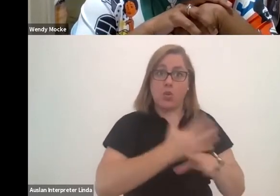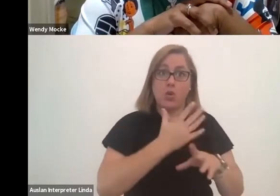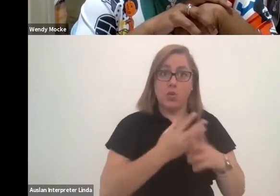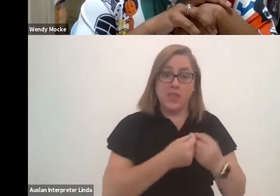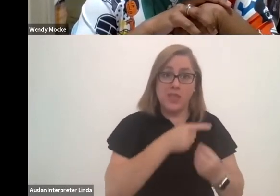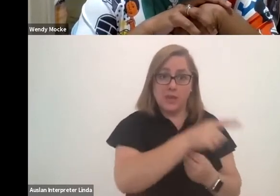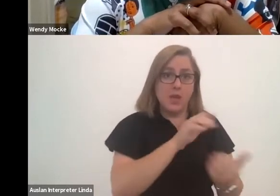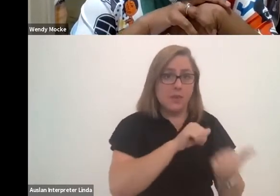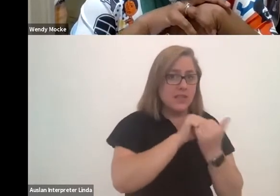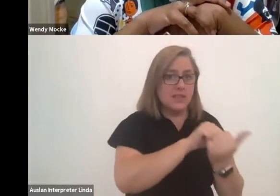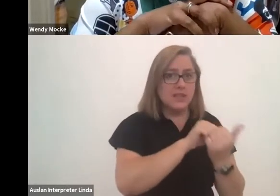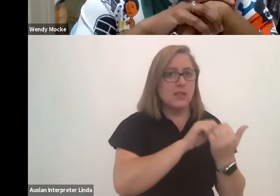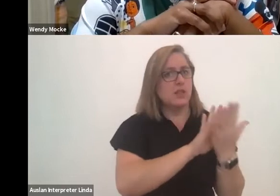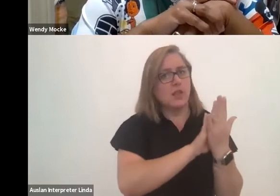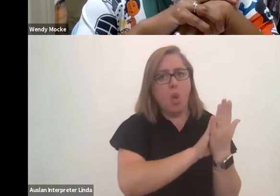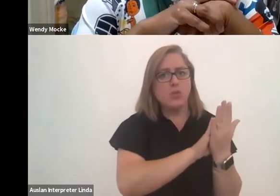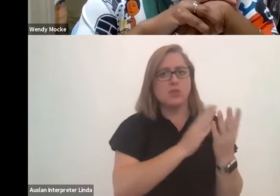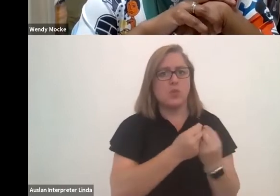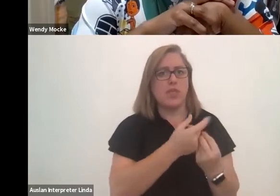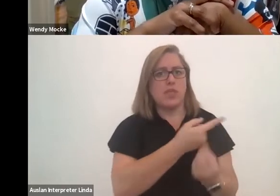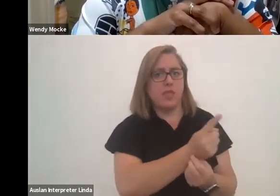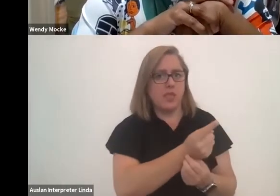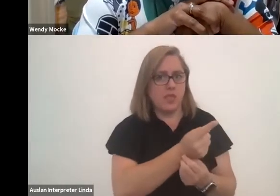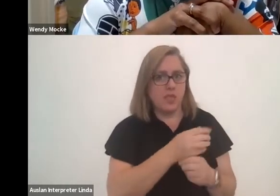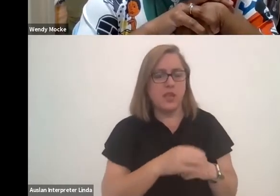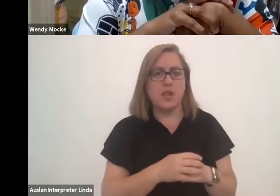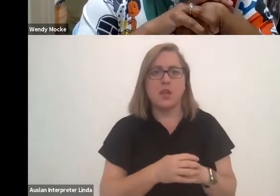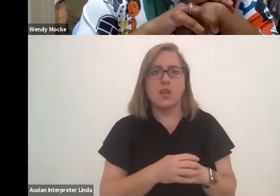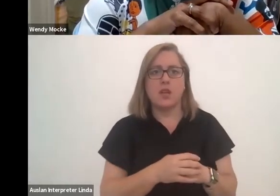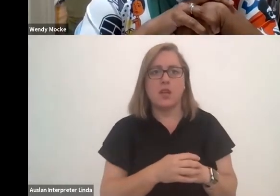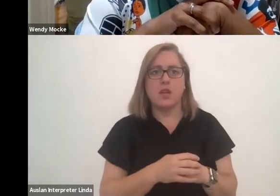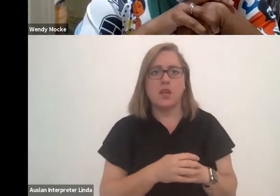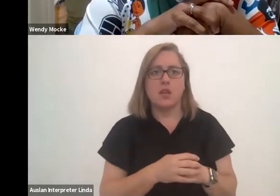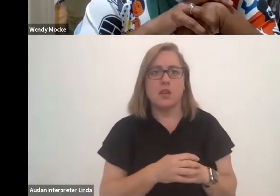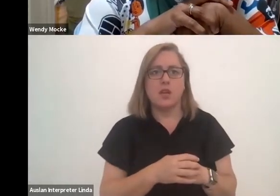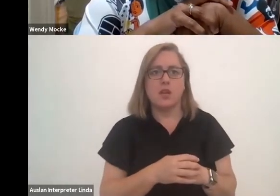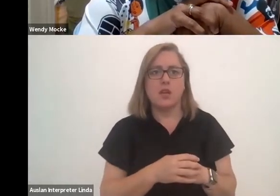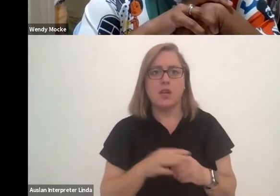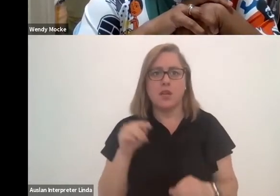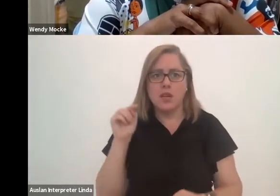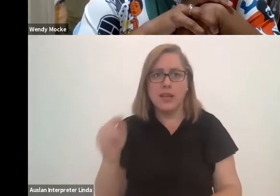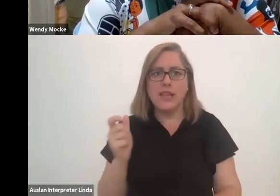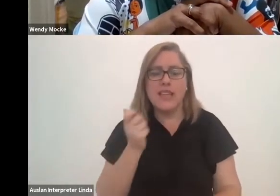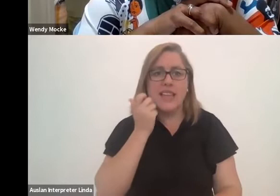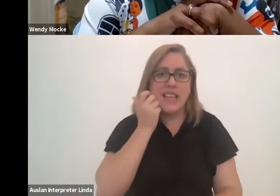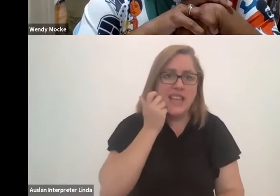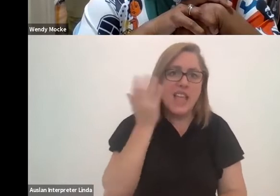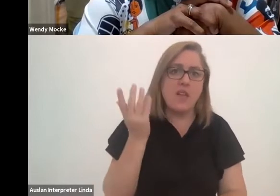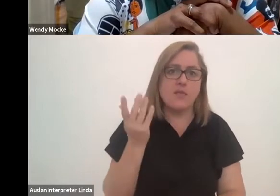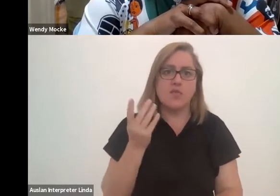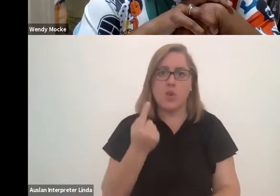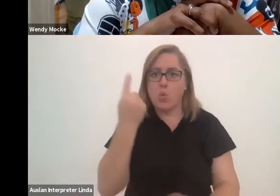really close with. So even though, you know, for every bully, for every